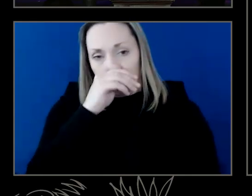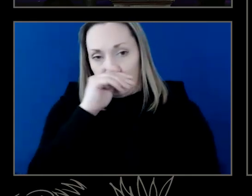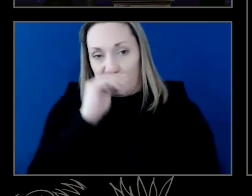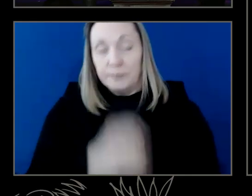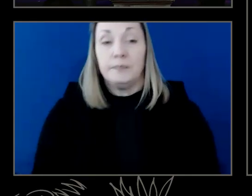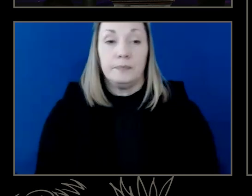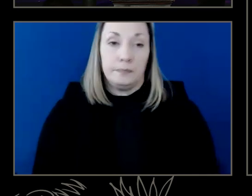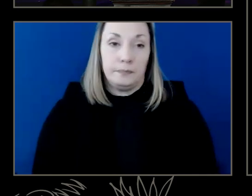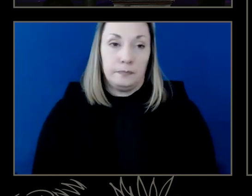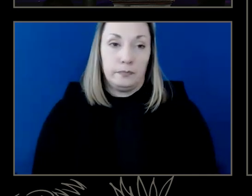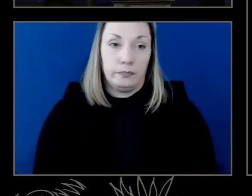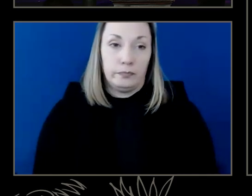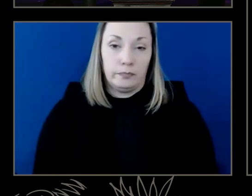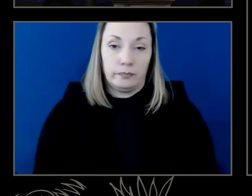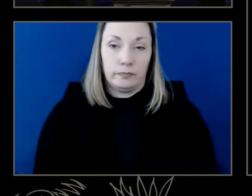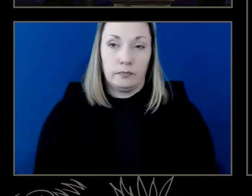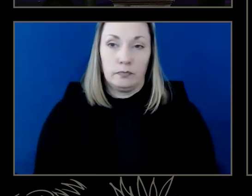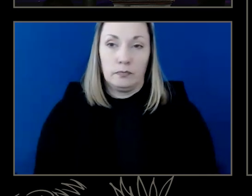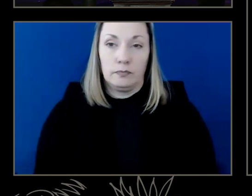Oh.